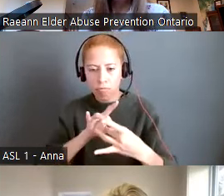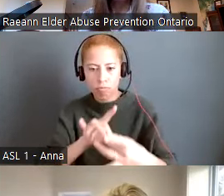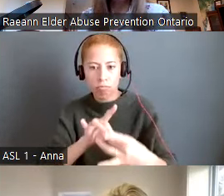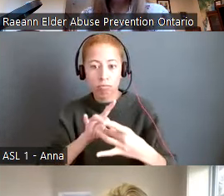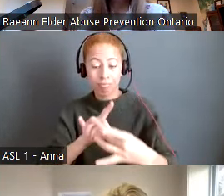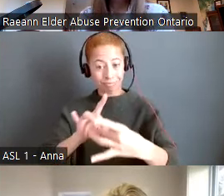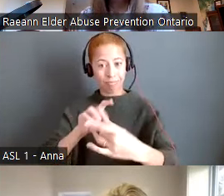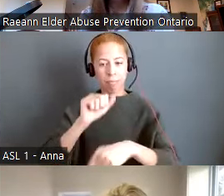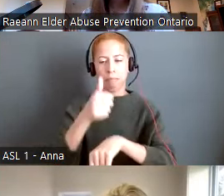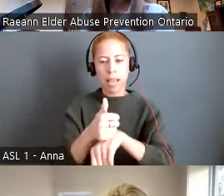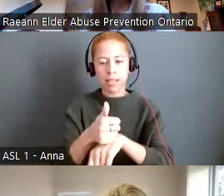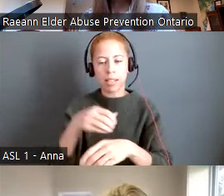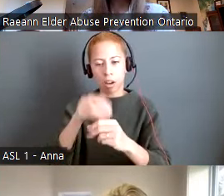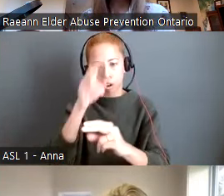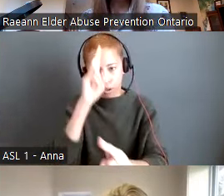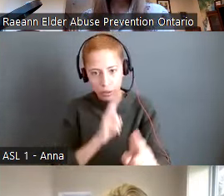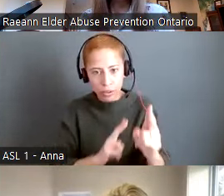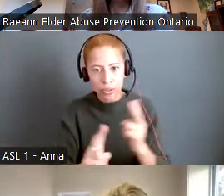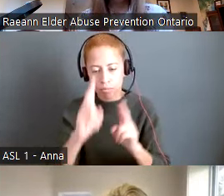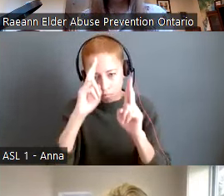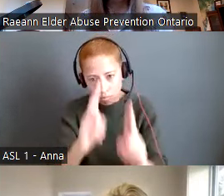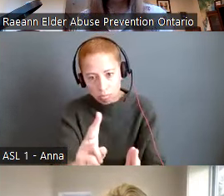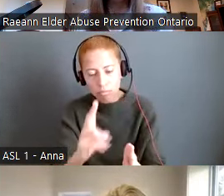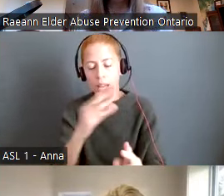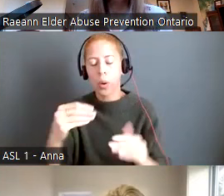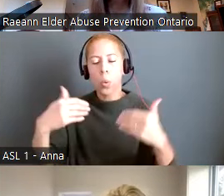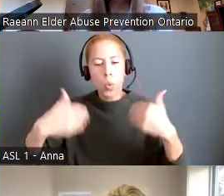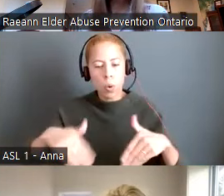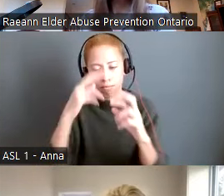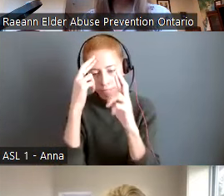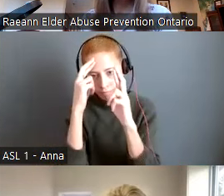in honor and deep respect. Thank you.